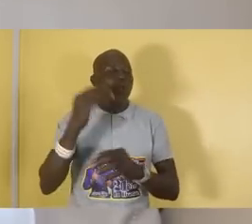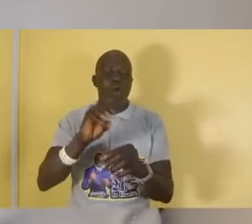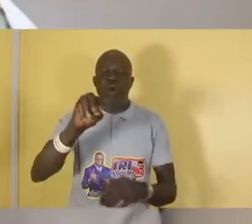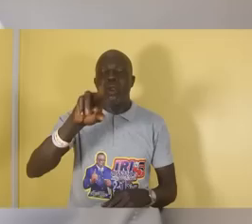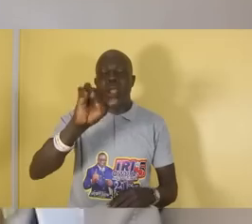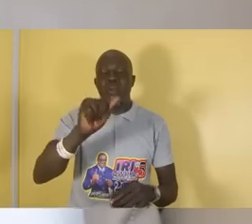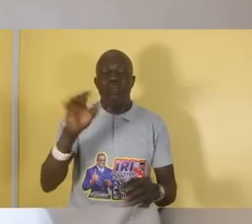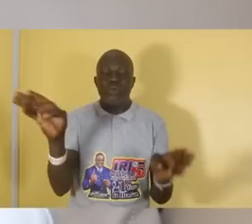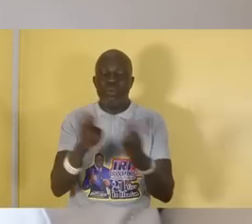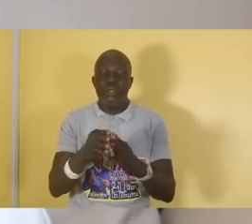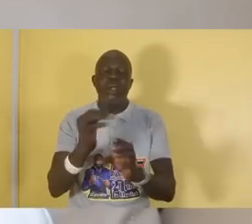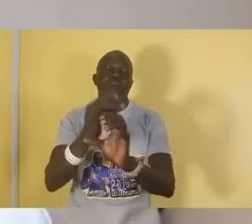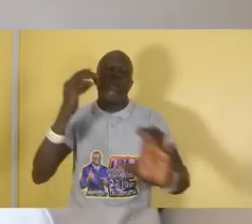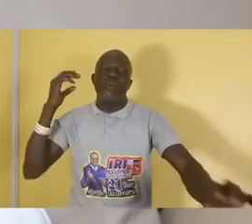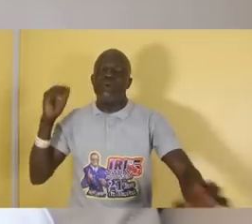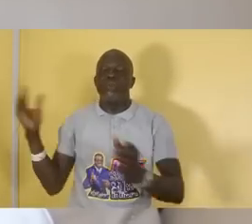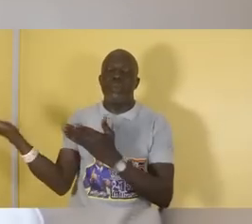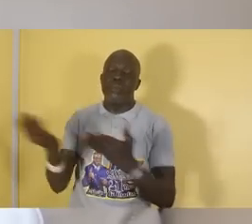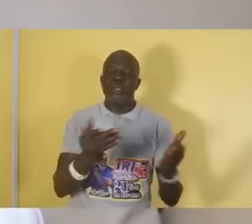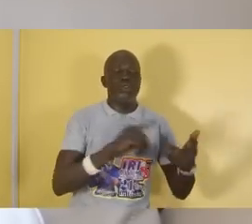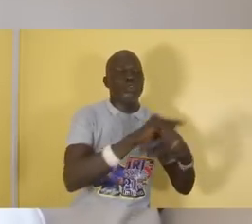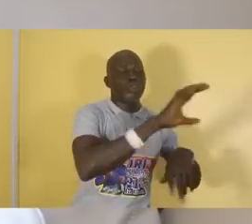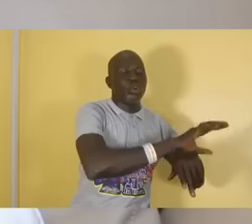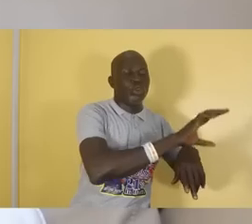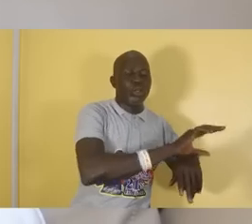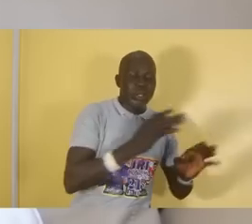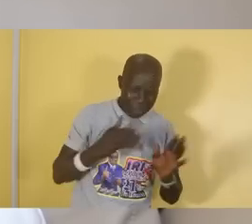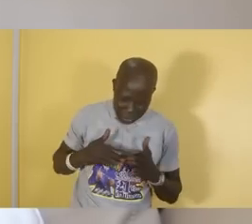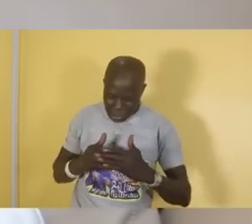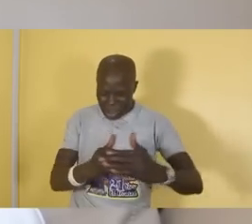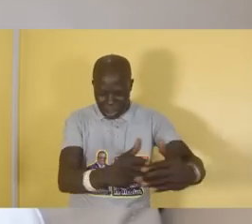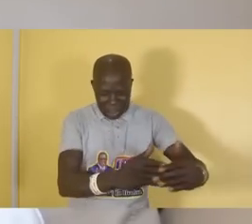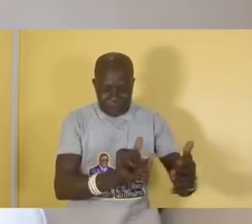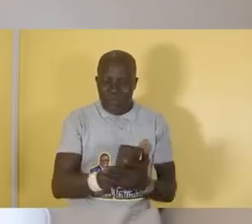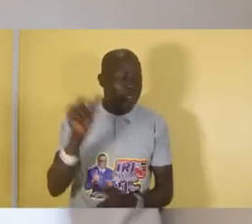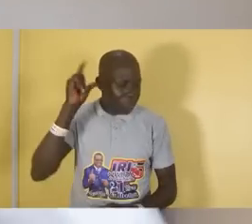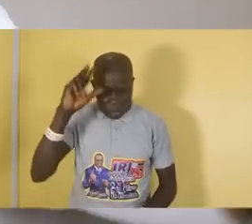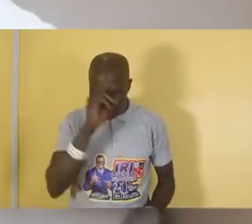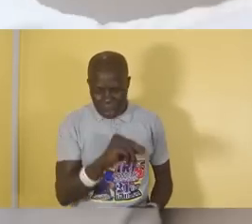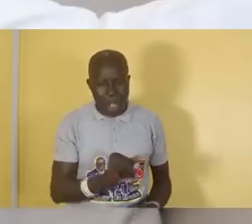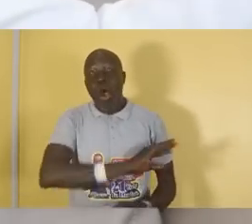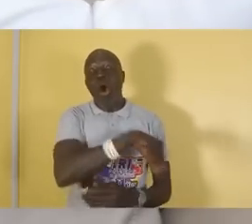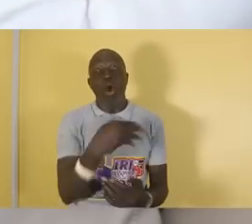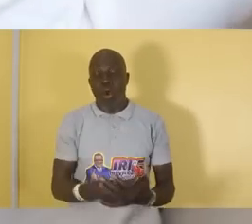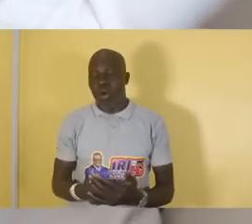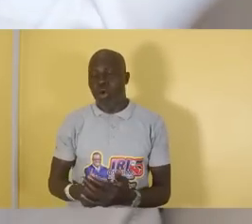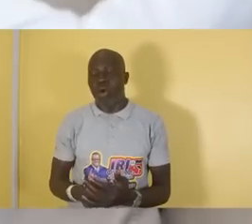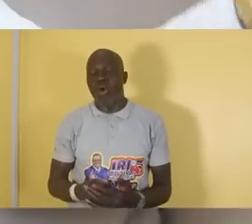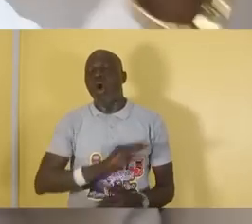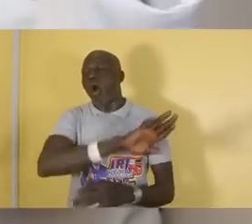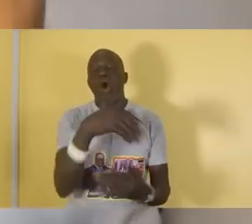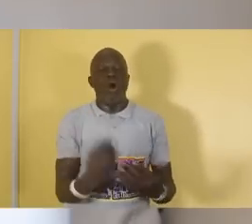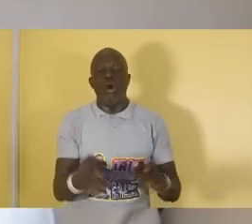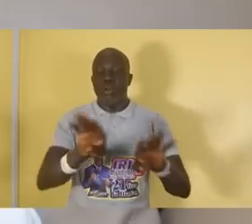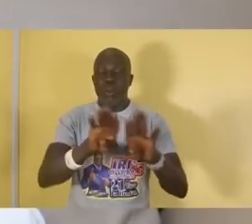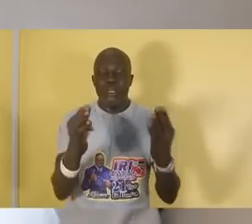From already, you meet the free book that will bring you to the church. Direct. Listen, sir. Our branches